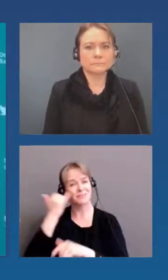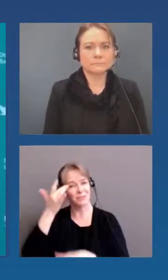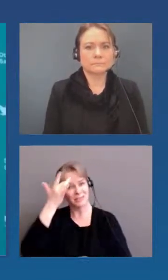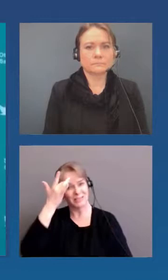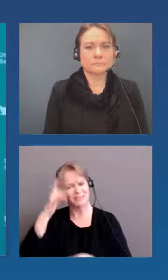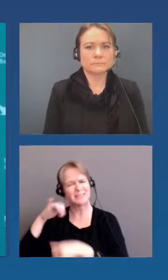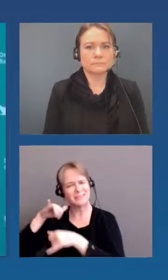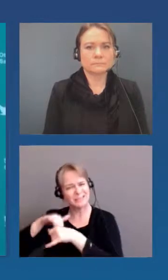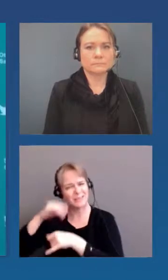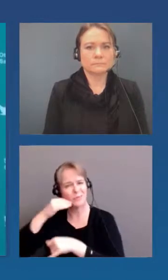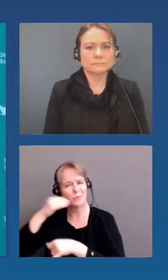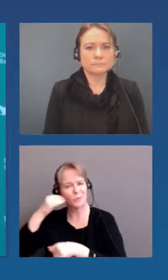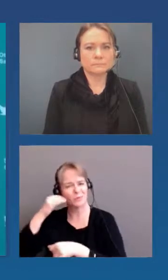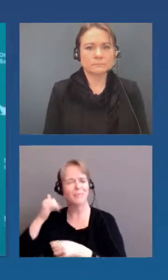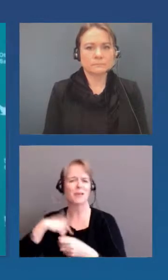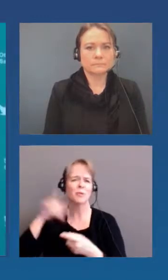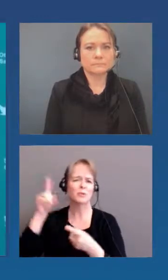virus.